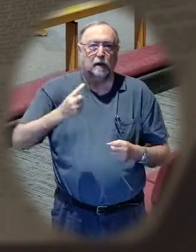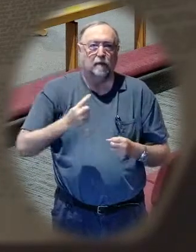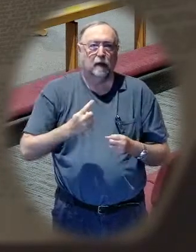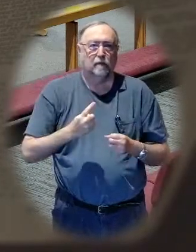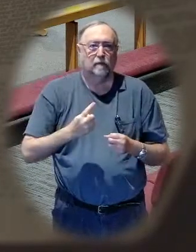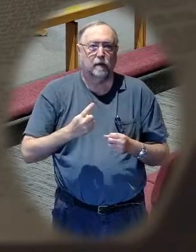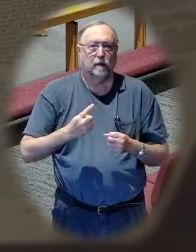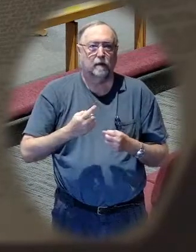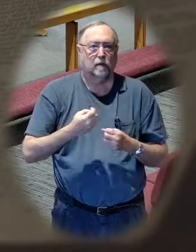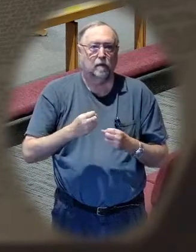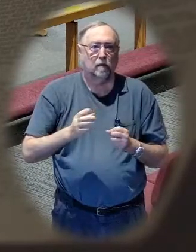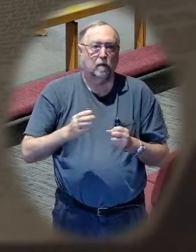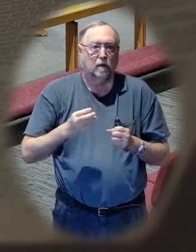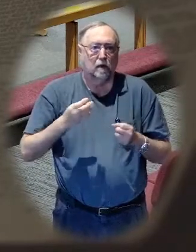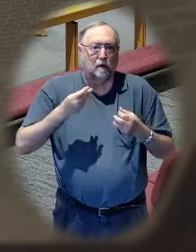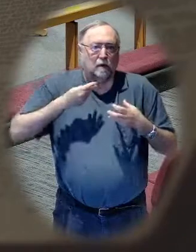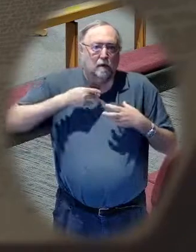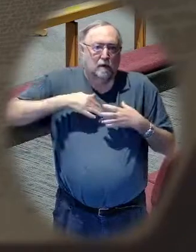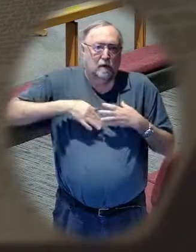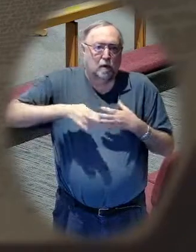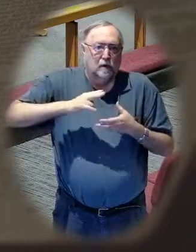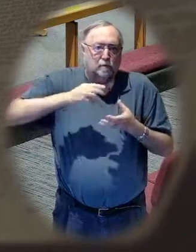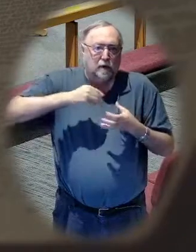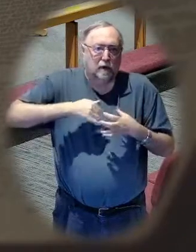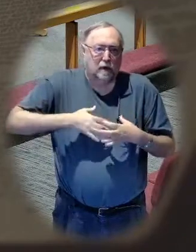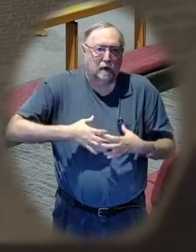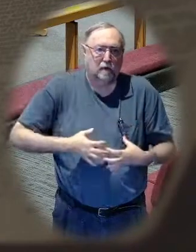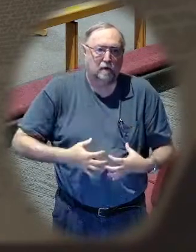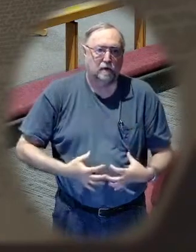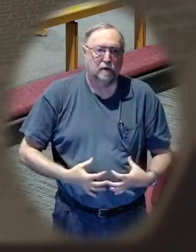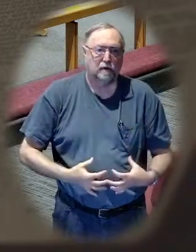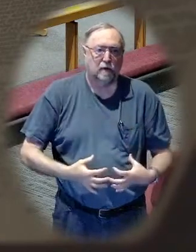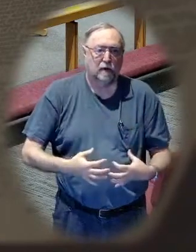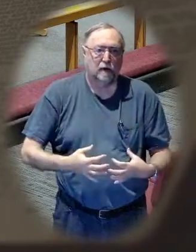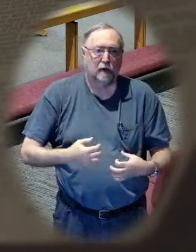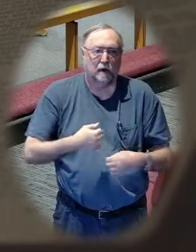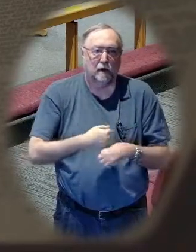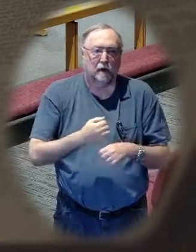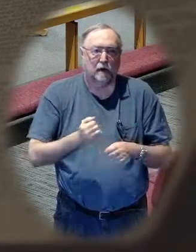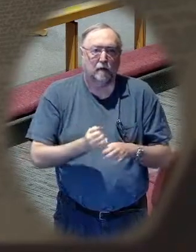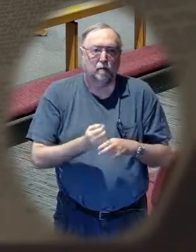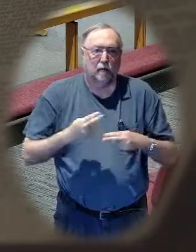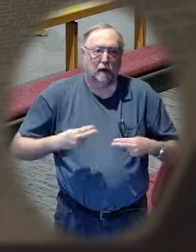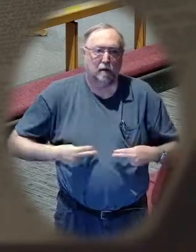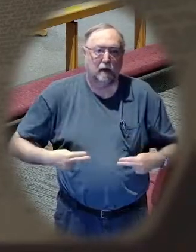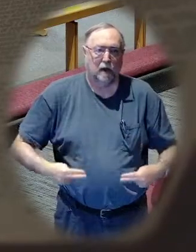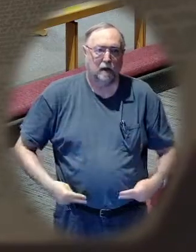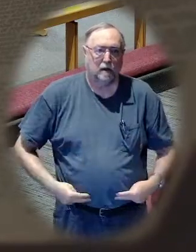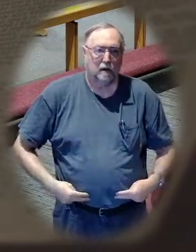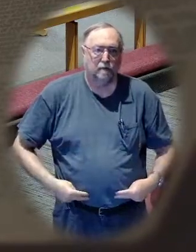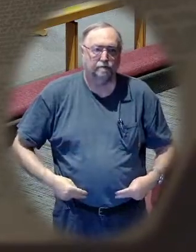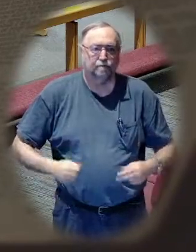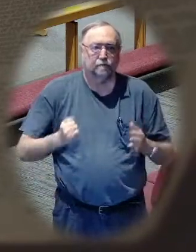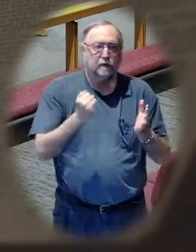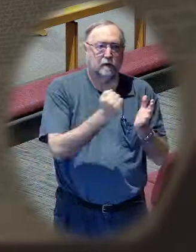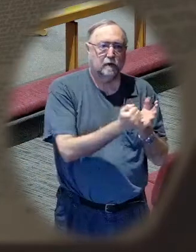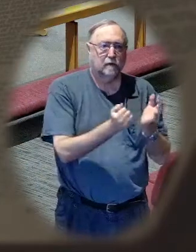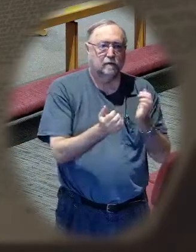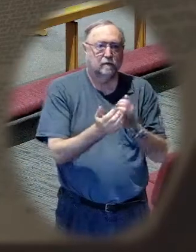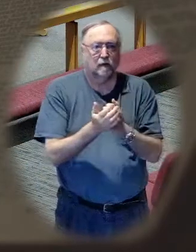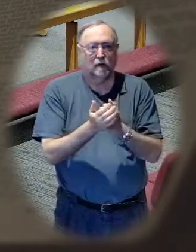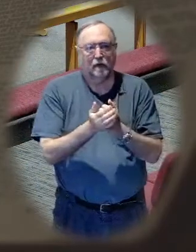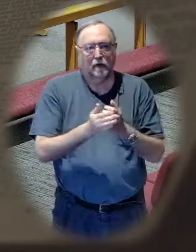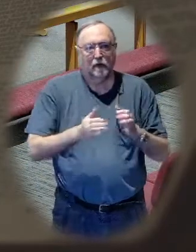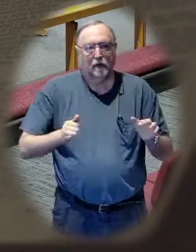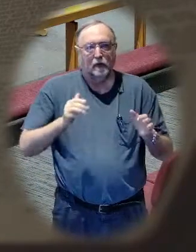heaven and was incarnate by the Holy Spirit of the Virgin Mary and was made man, and was